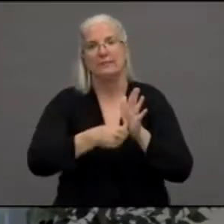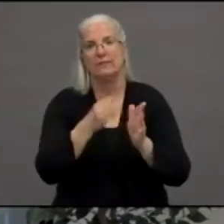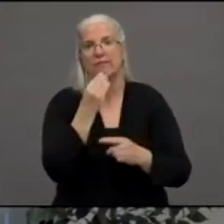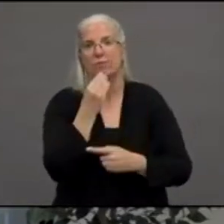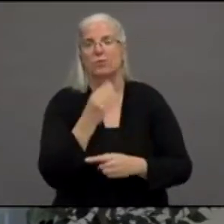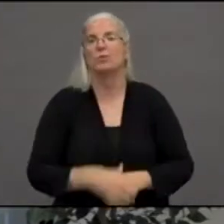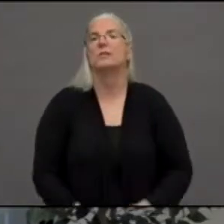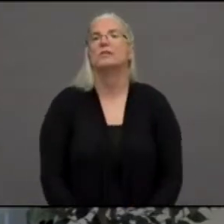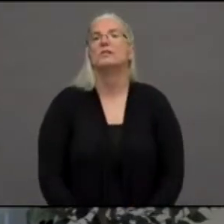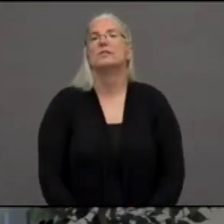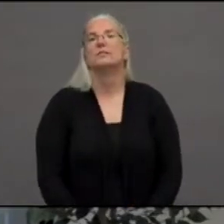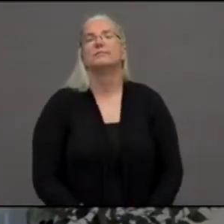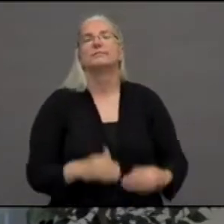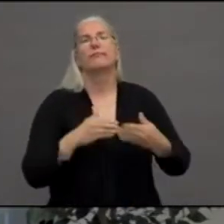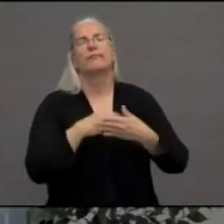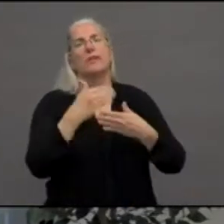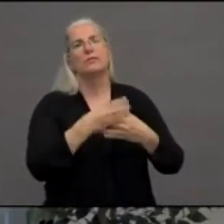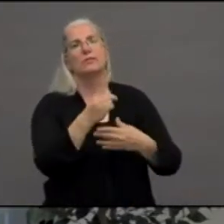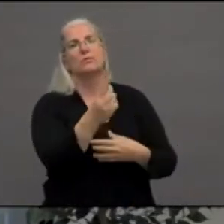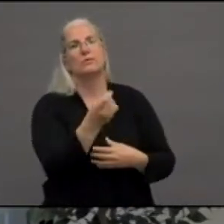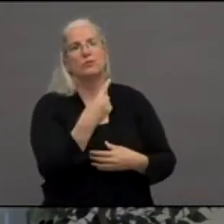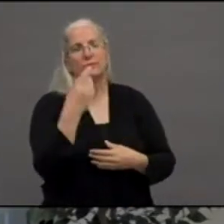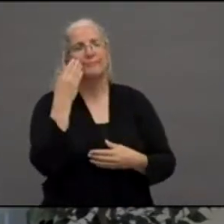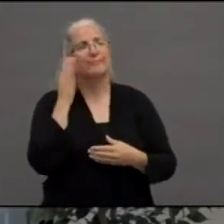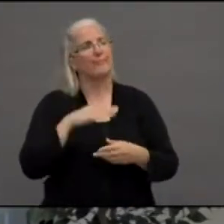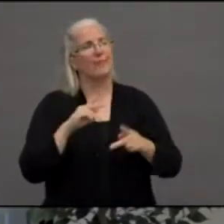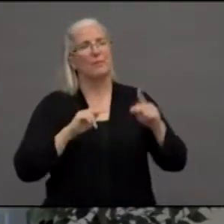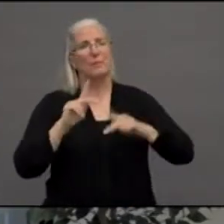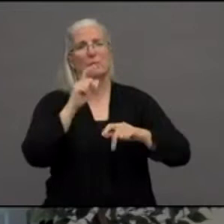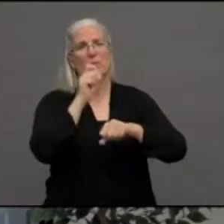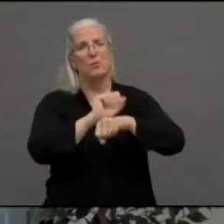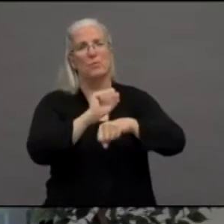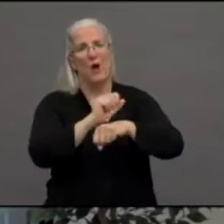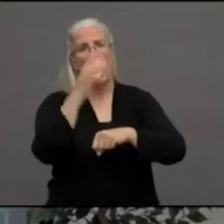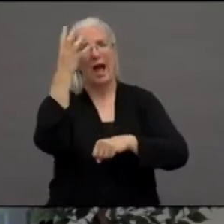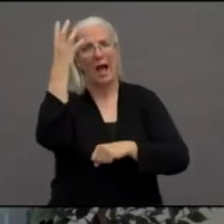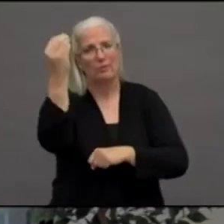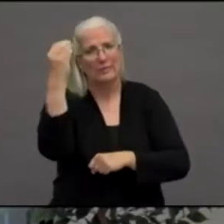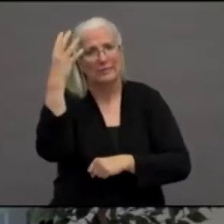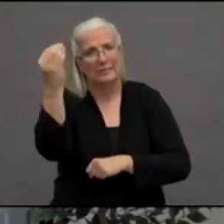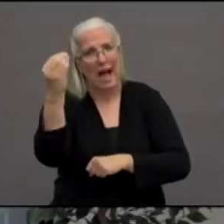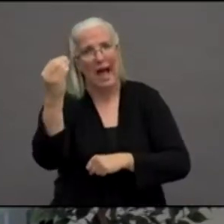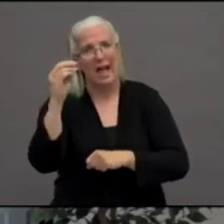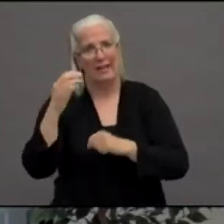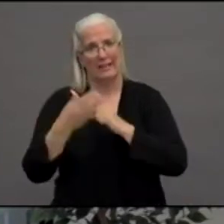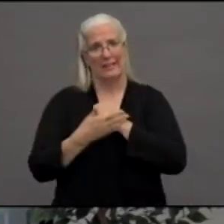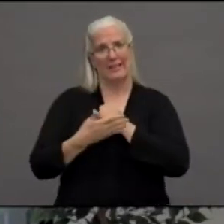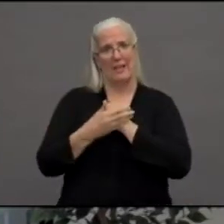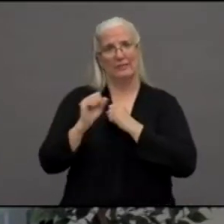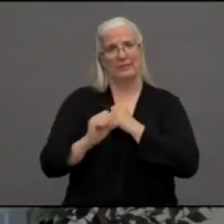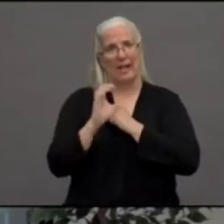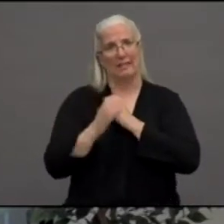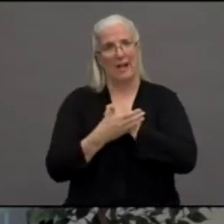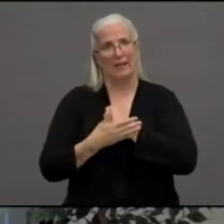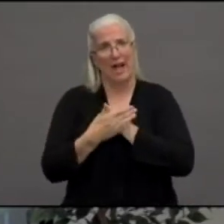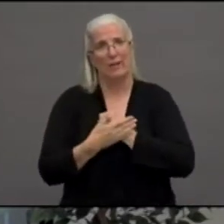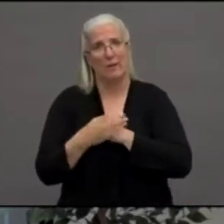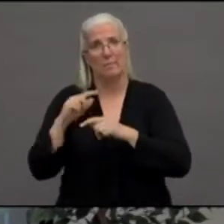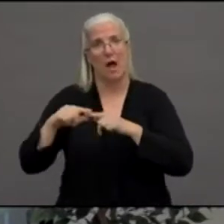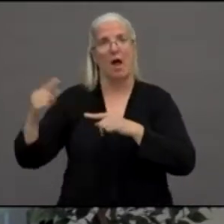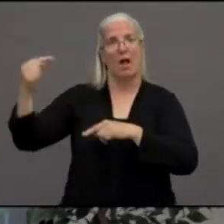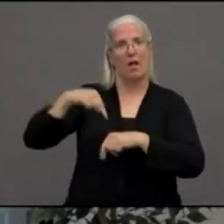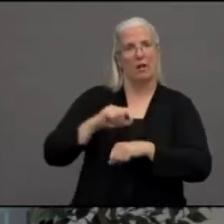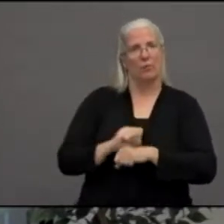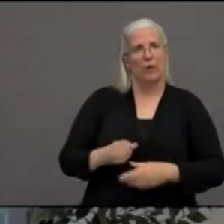outside of the county required to submit a social distancing protocol? Yeah, we have a huge influx of contractors and